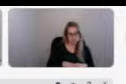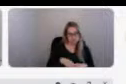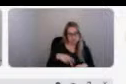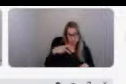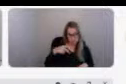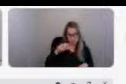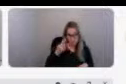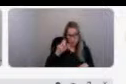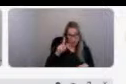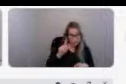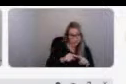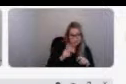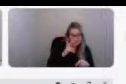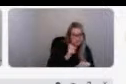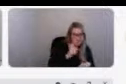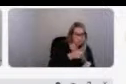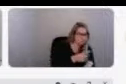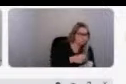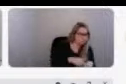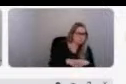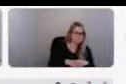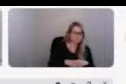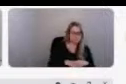paula we can't hear you